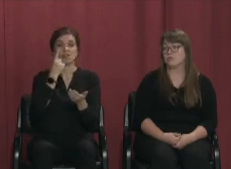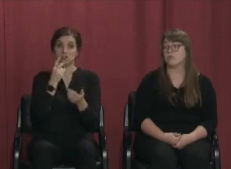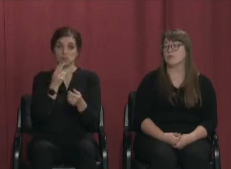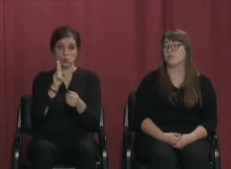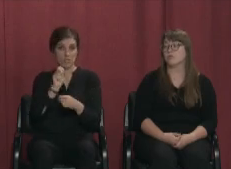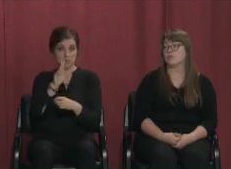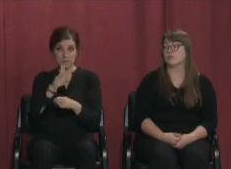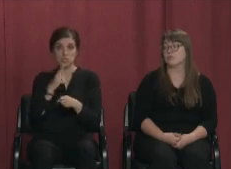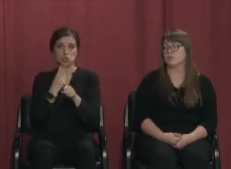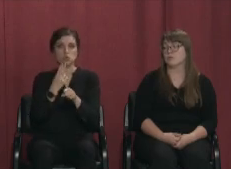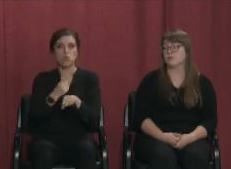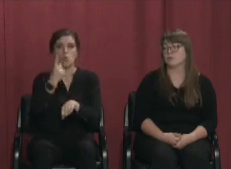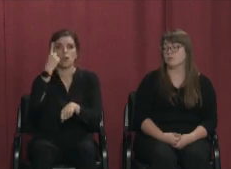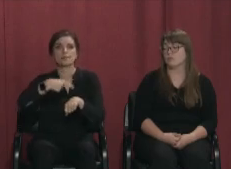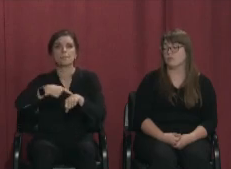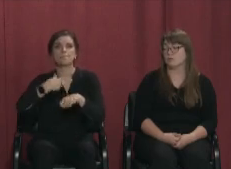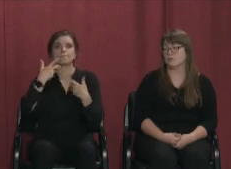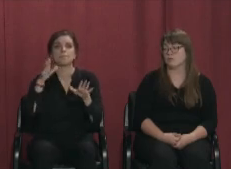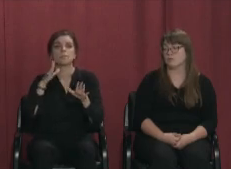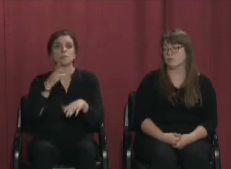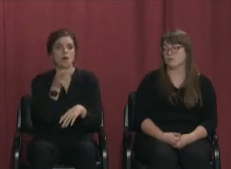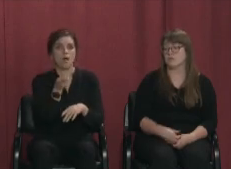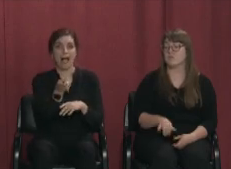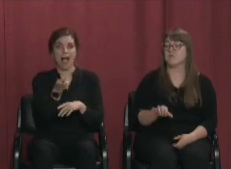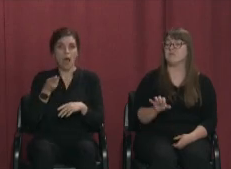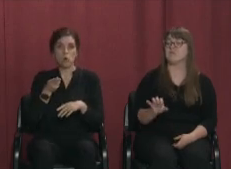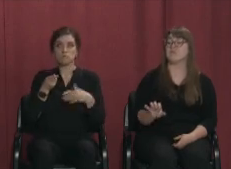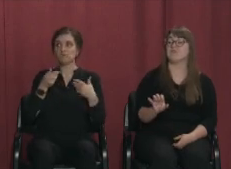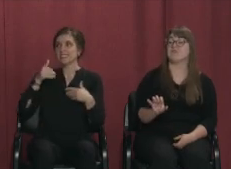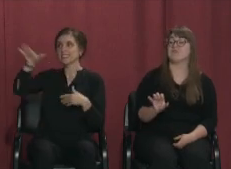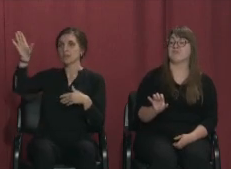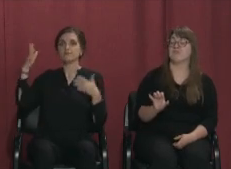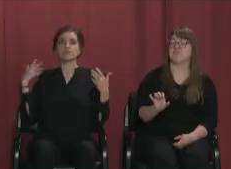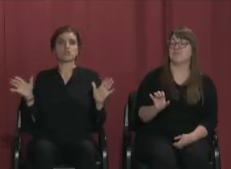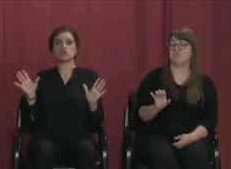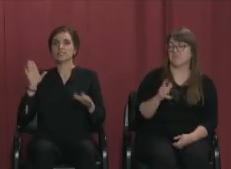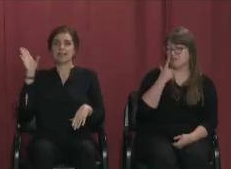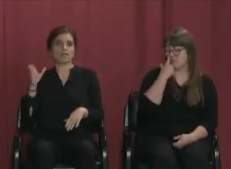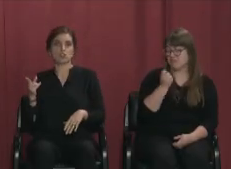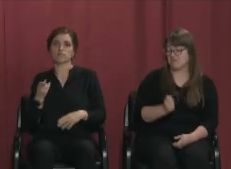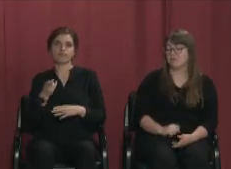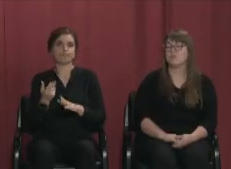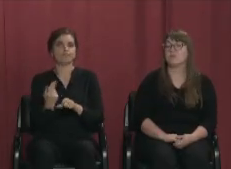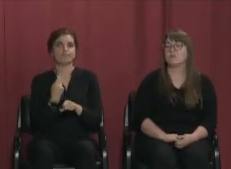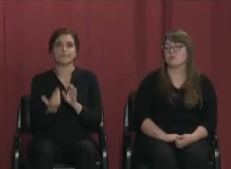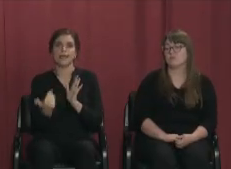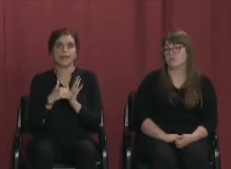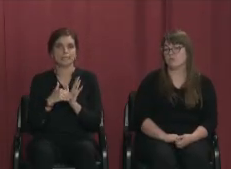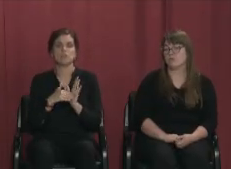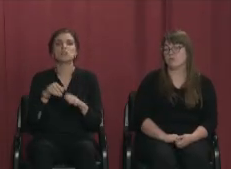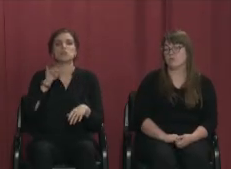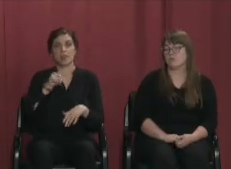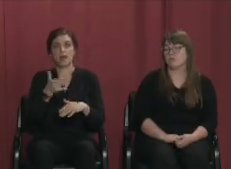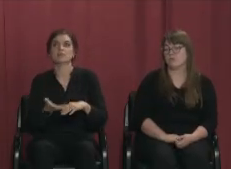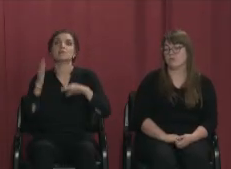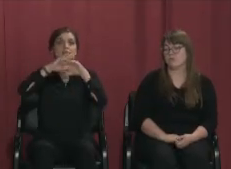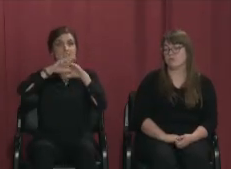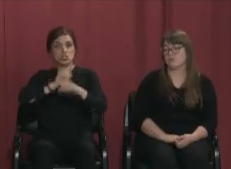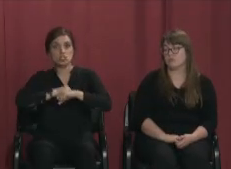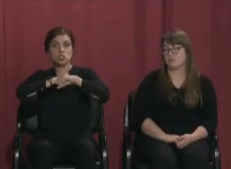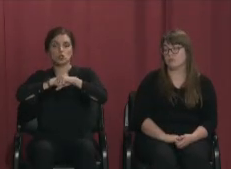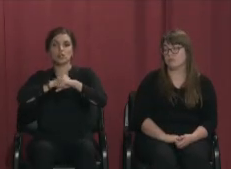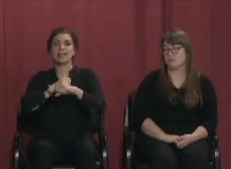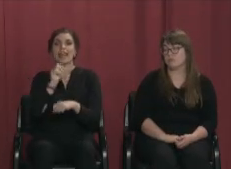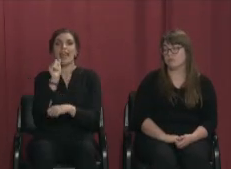never goes back into our system. It always comes out. And so that's one of those, again, another safety, security. It's air-gapped,